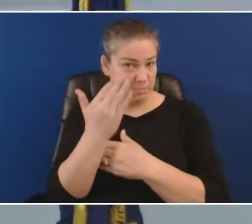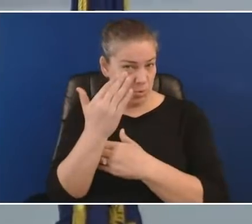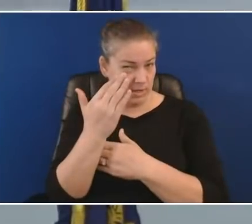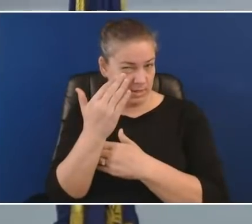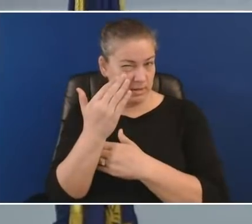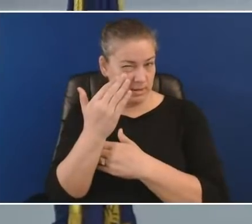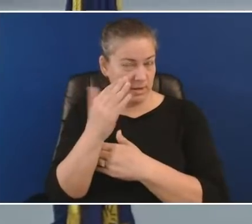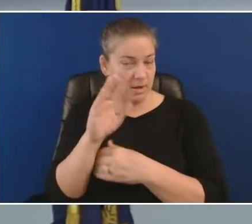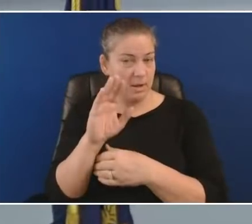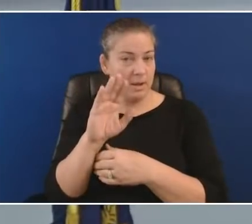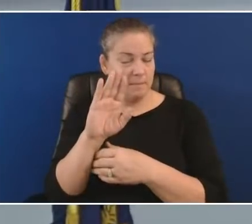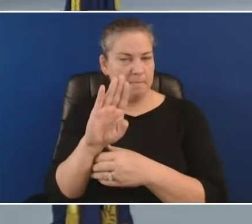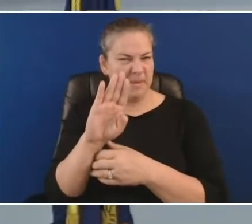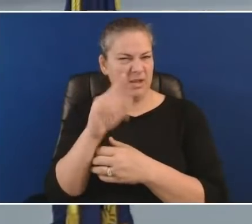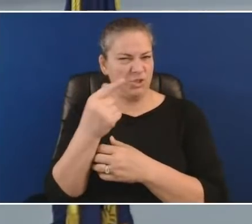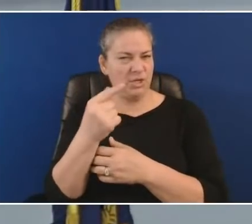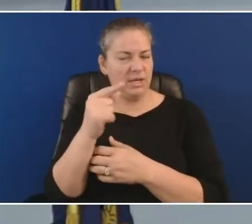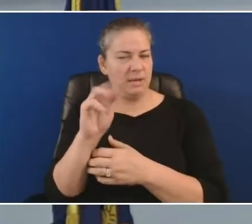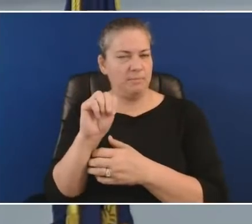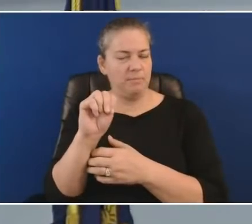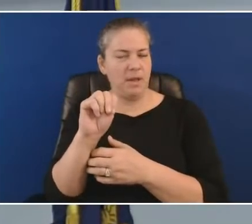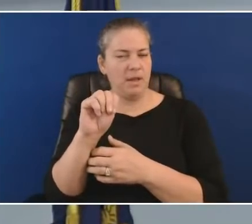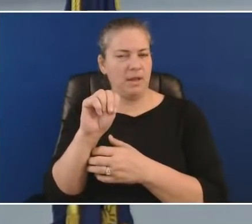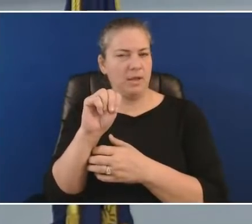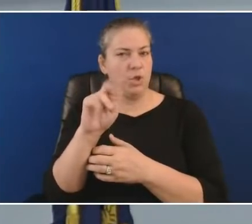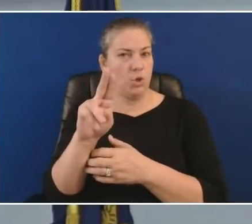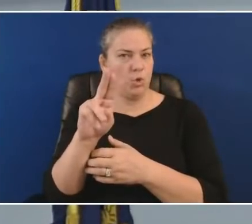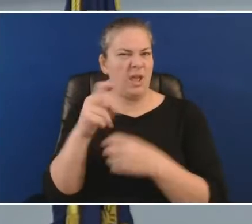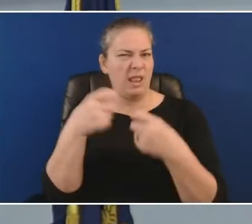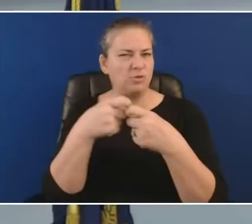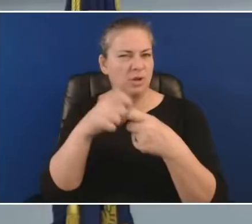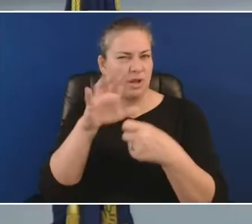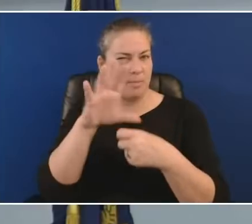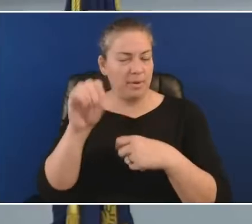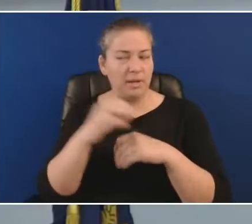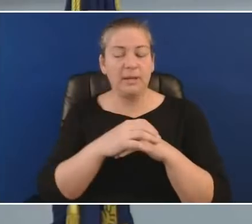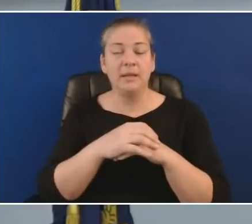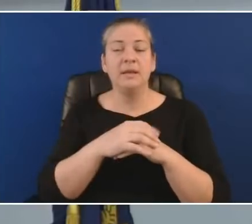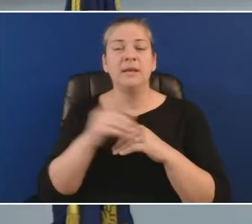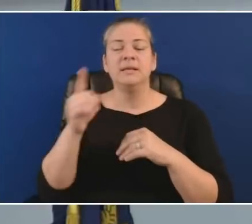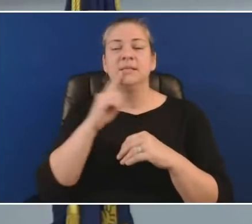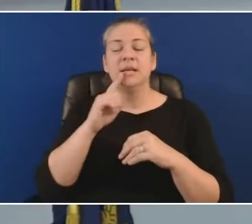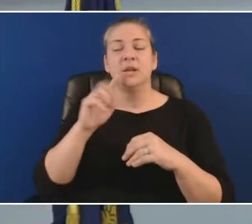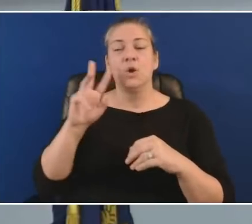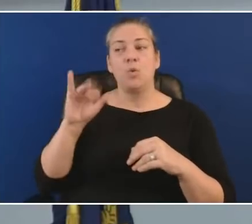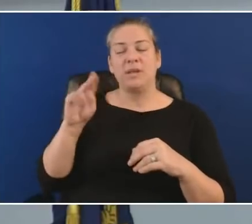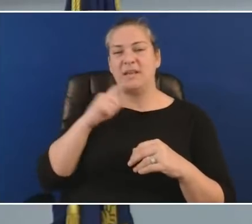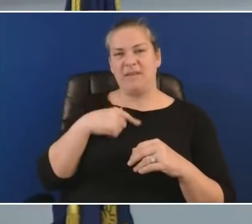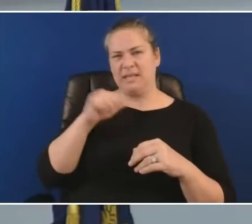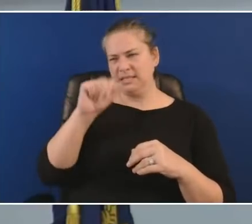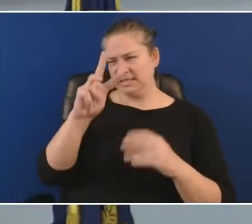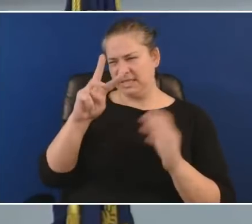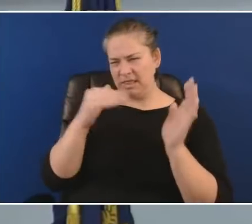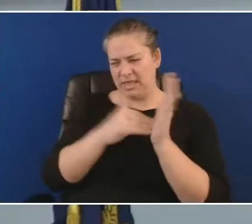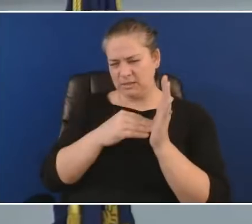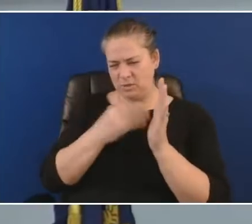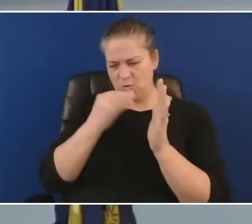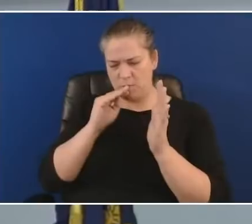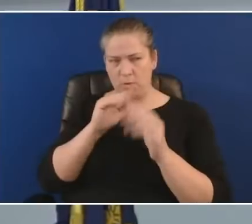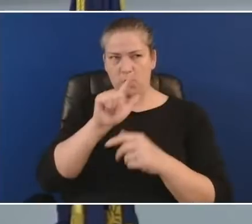BGMU, and I talked with Dwayne McDonald, and he said they have about 16,000 homes. It's 28,000